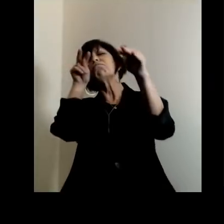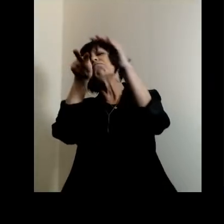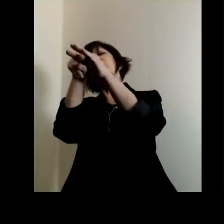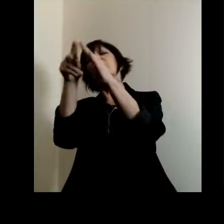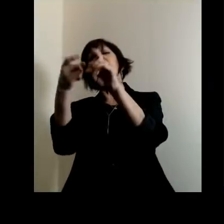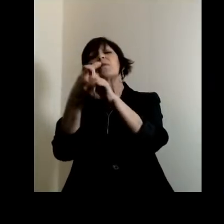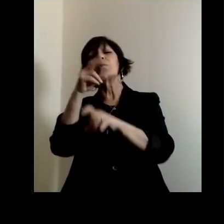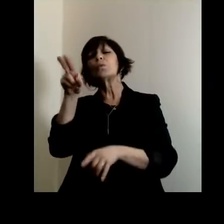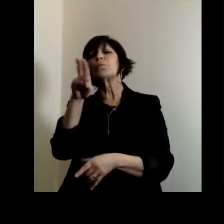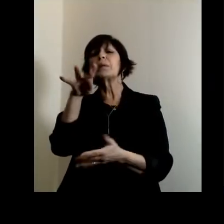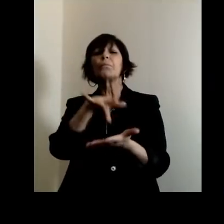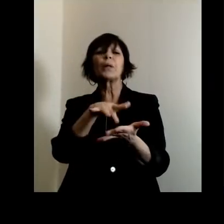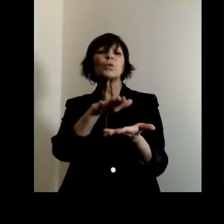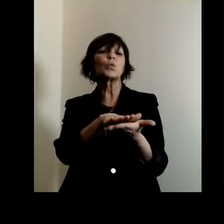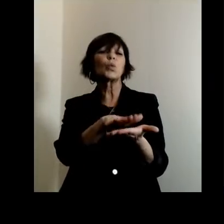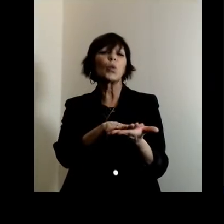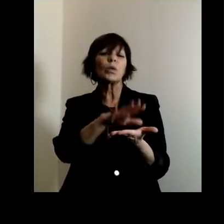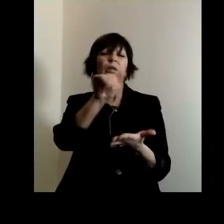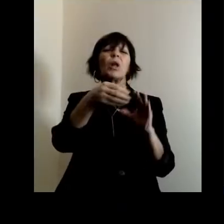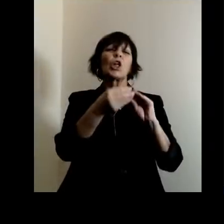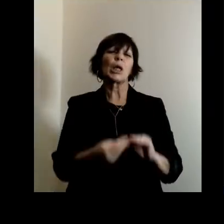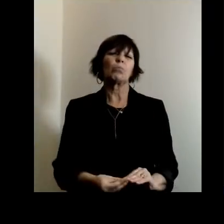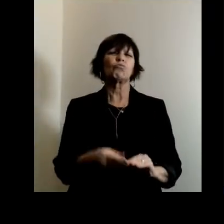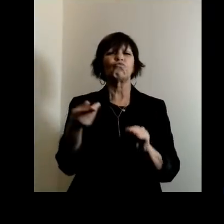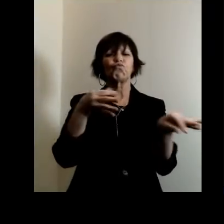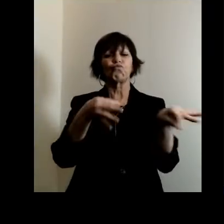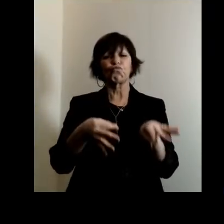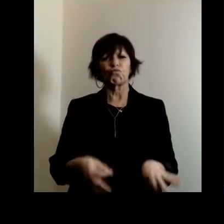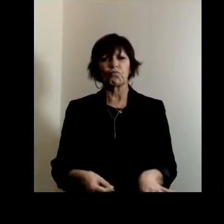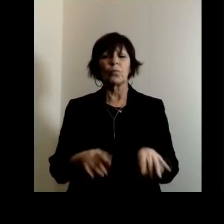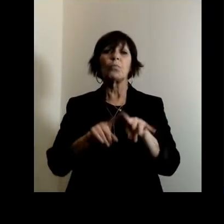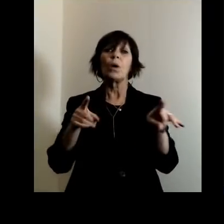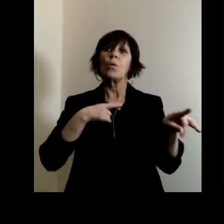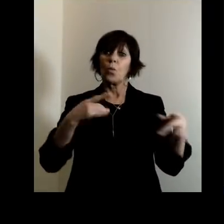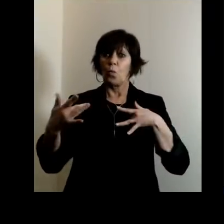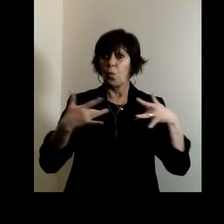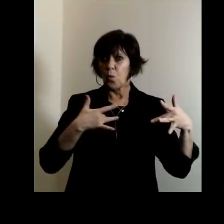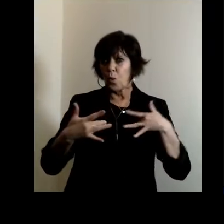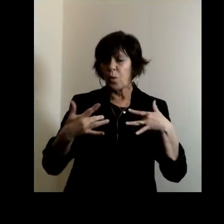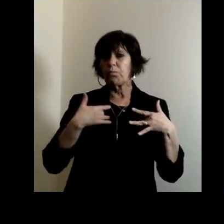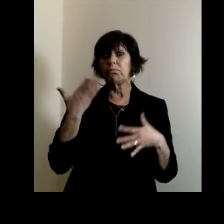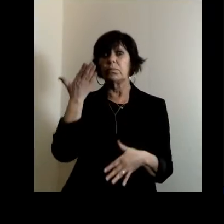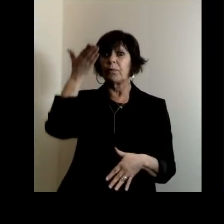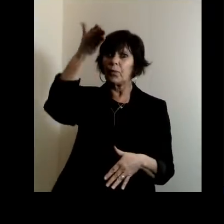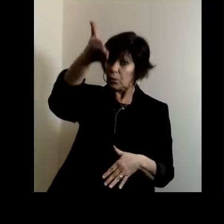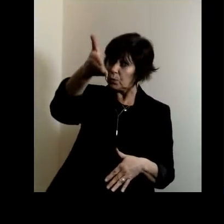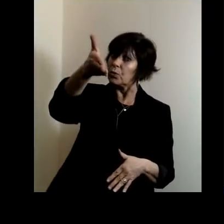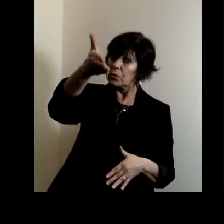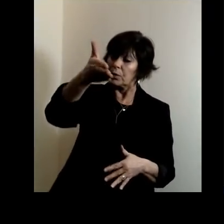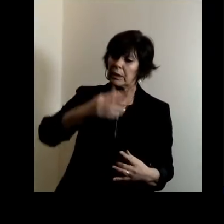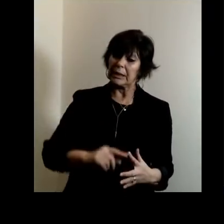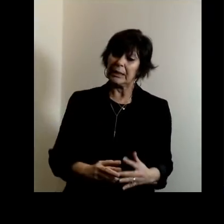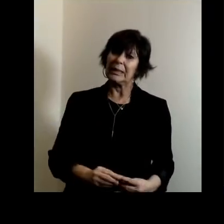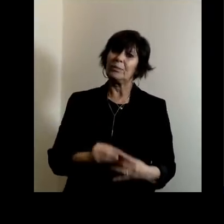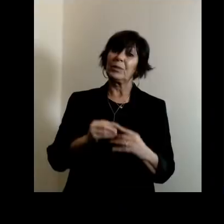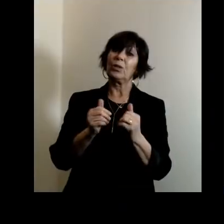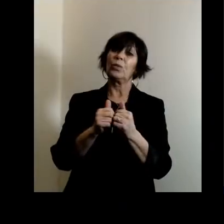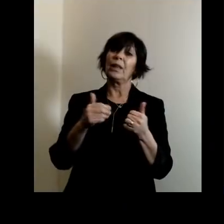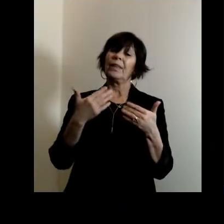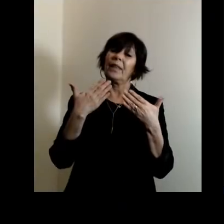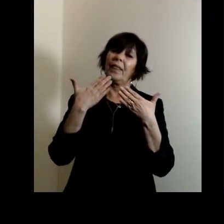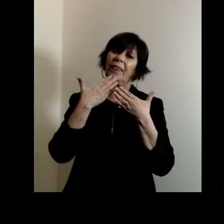Medical School and some of the other numbers, but we are very worried about the upcoming future, especially starting with